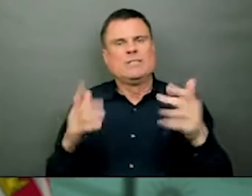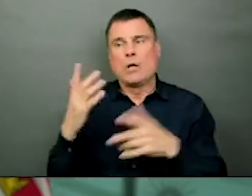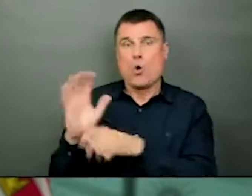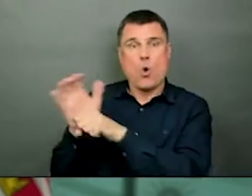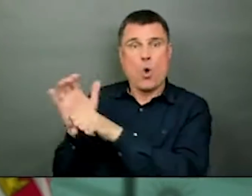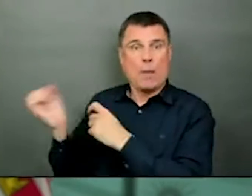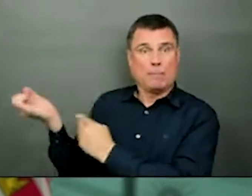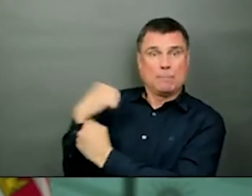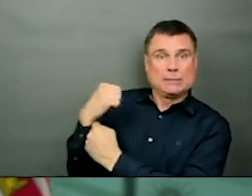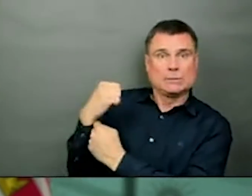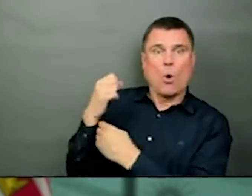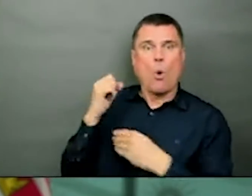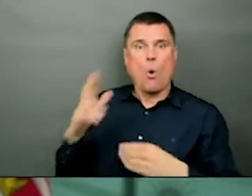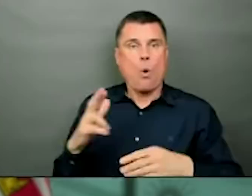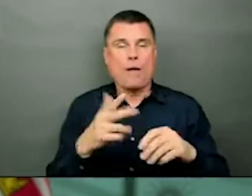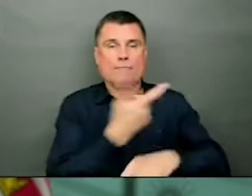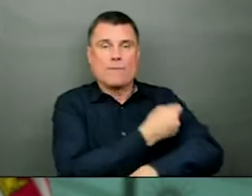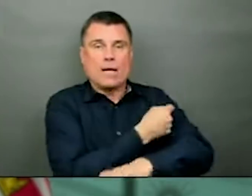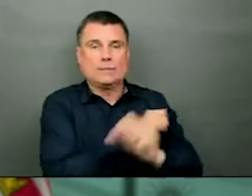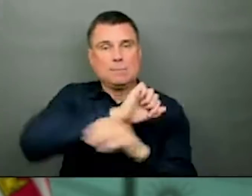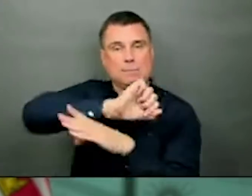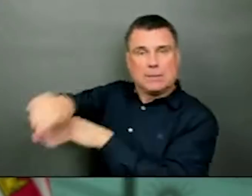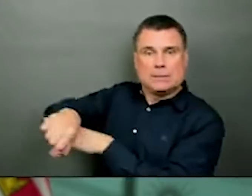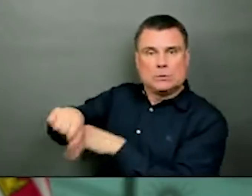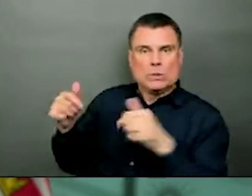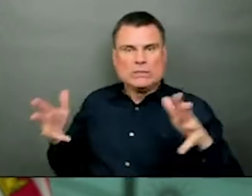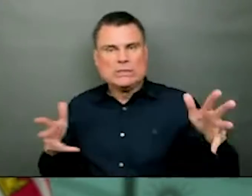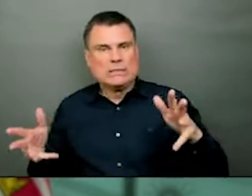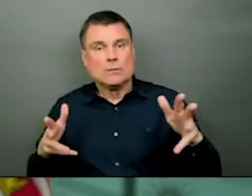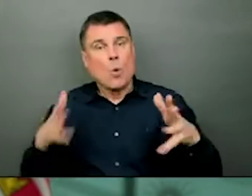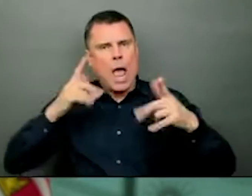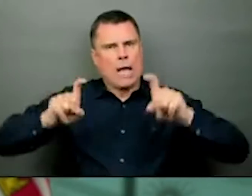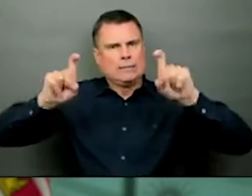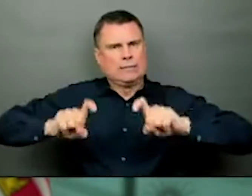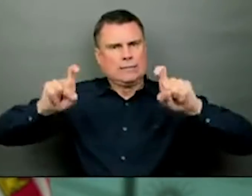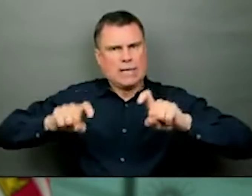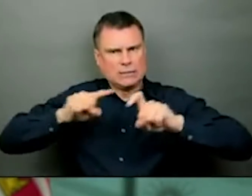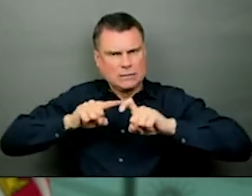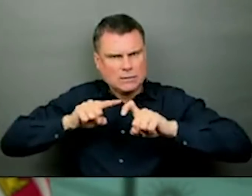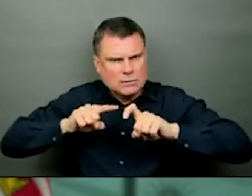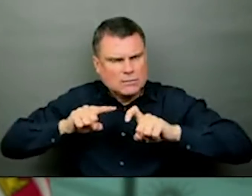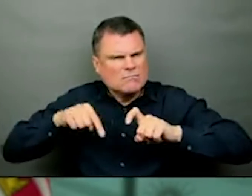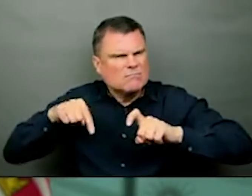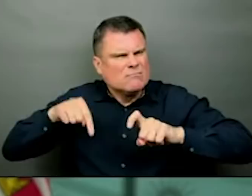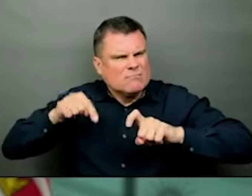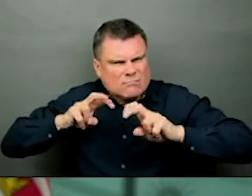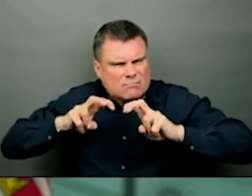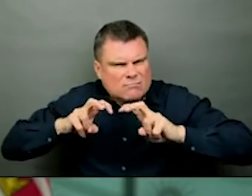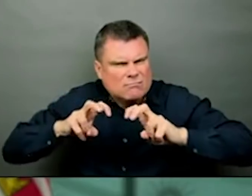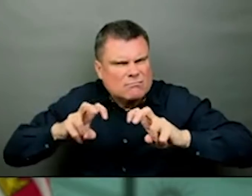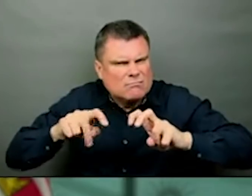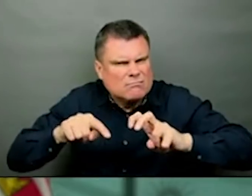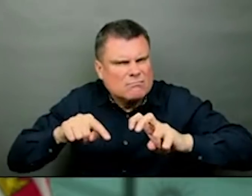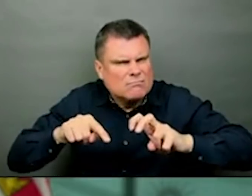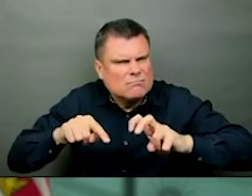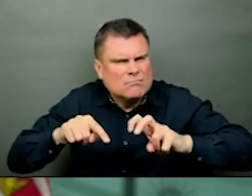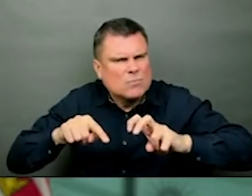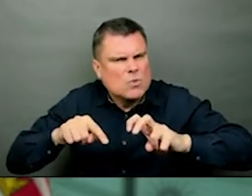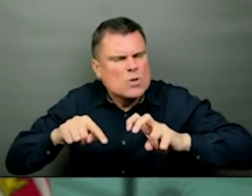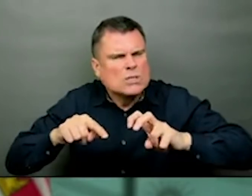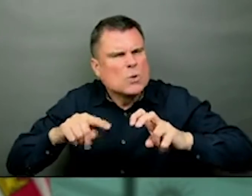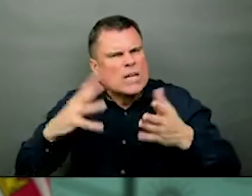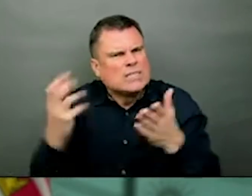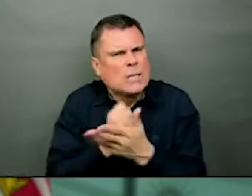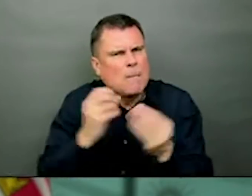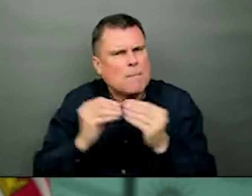control, but testing is under your control, especially when it comes to finding and containing variants. We keep hearing it's critical, yet BC is